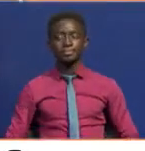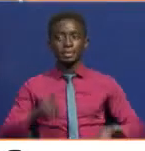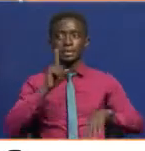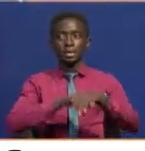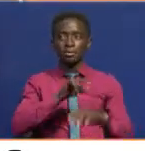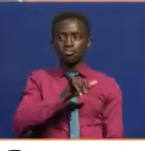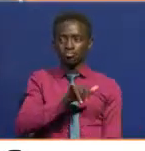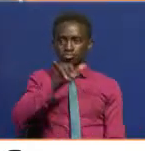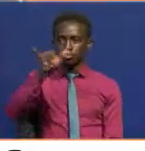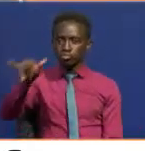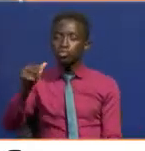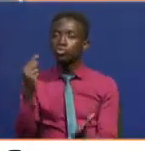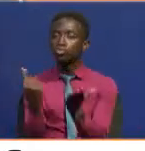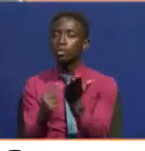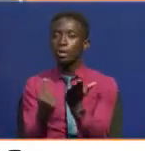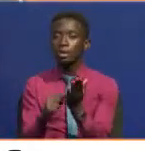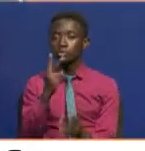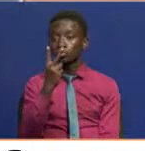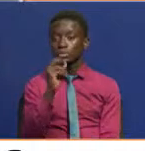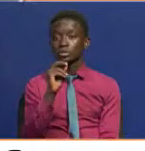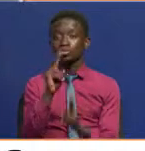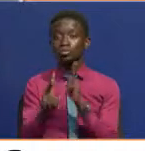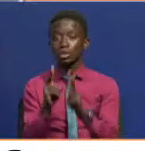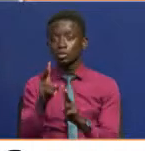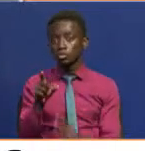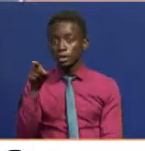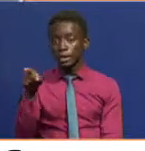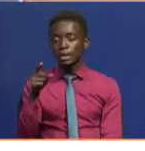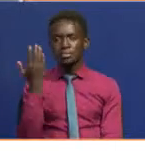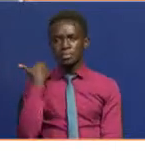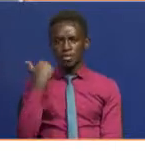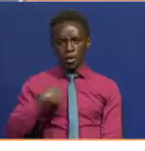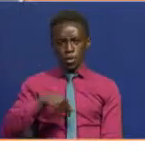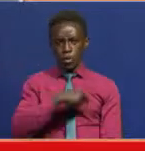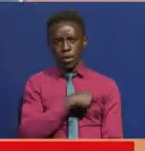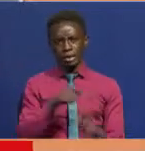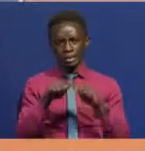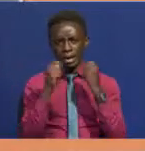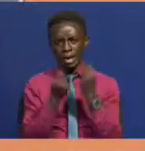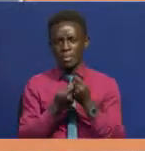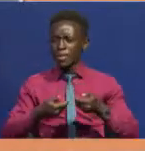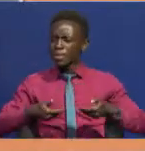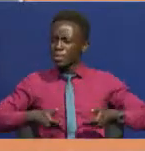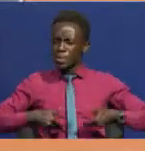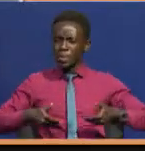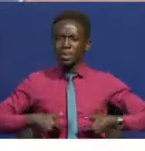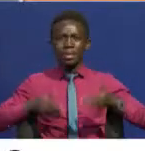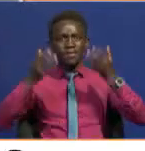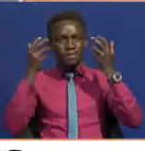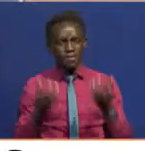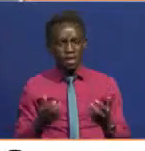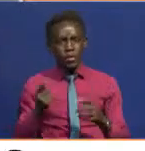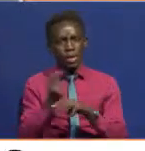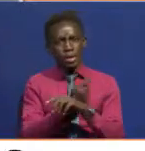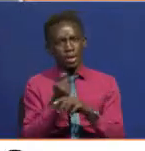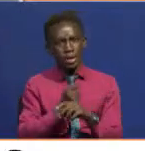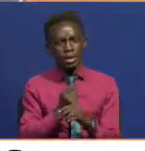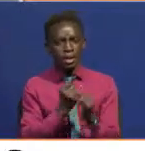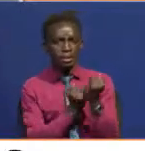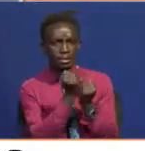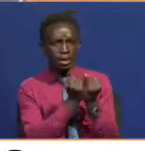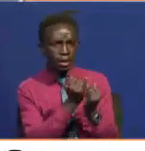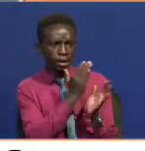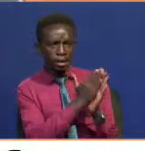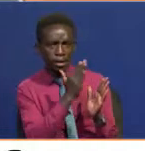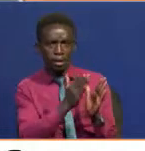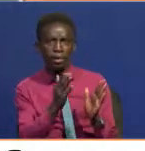in 2022, actually we were the youngest team, because we had only been trained for 4 Saturdays, and we went to